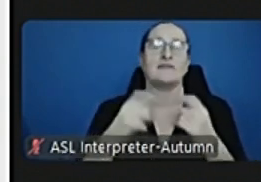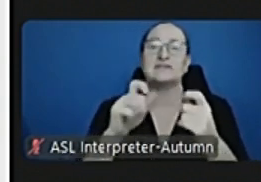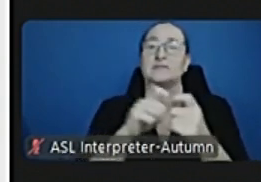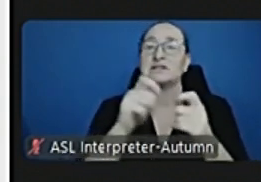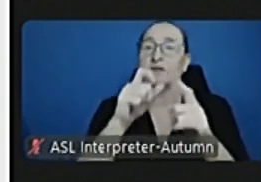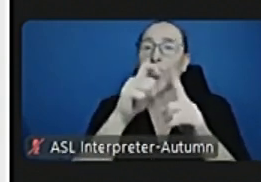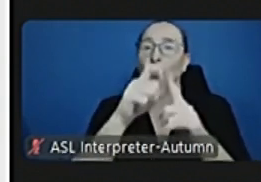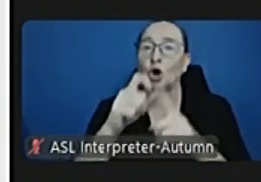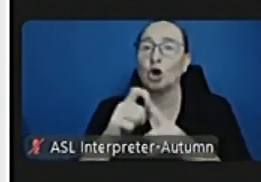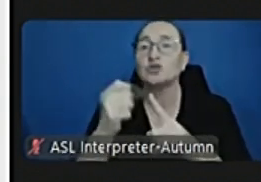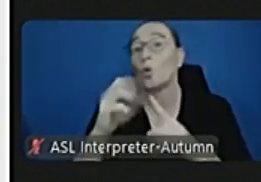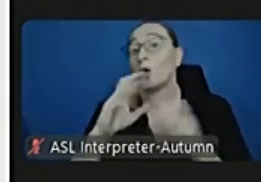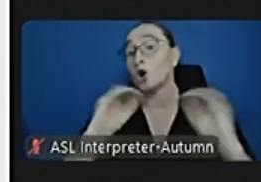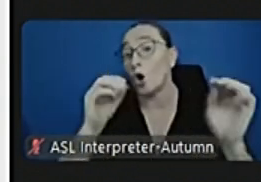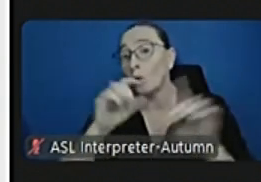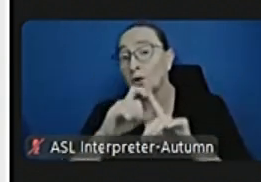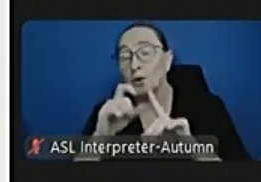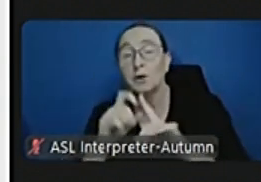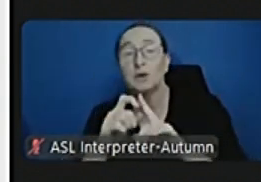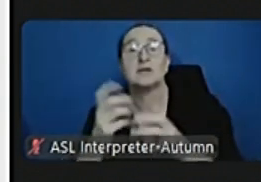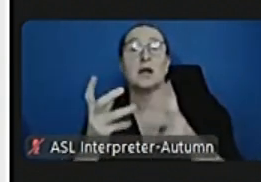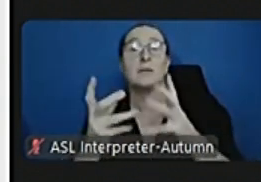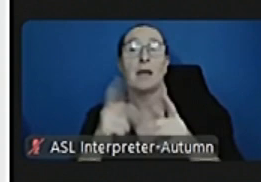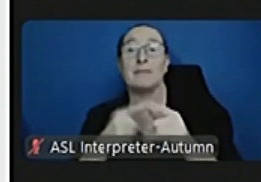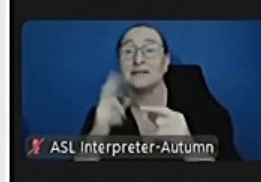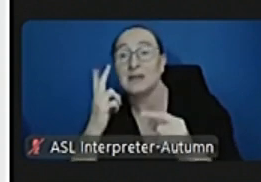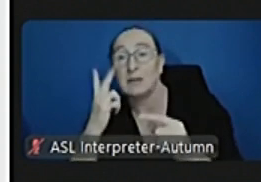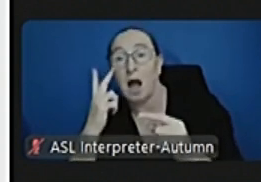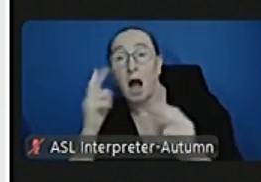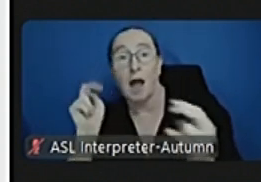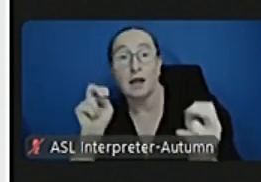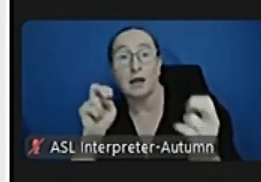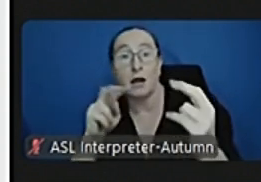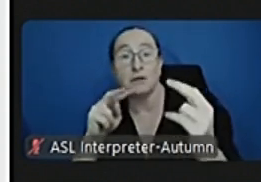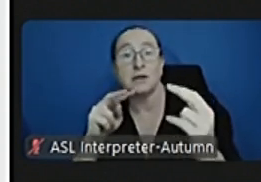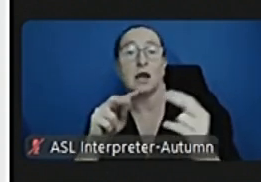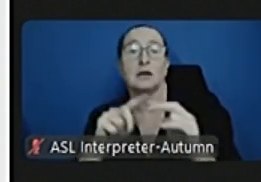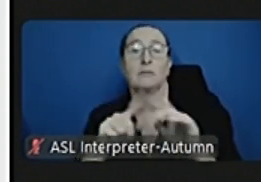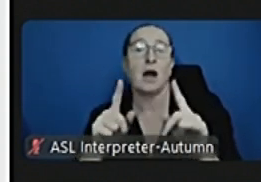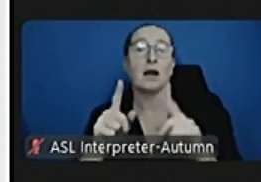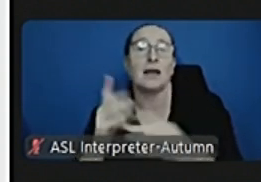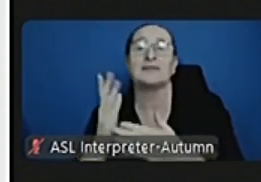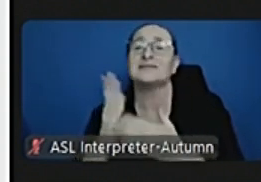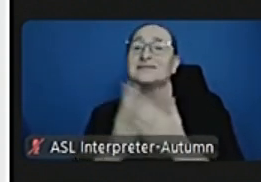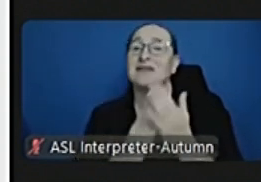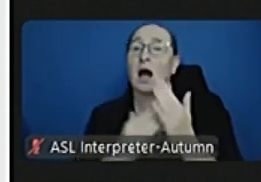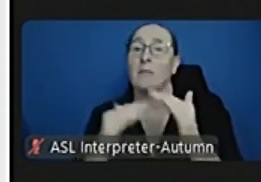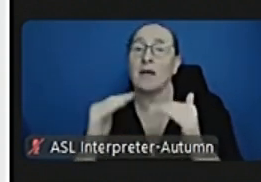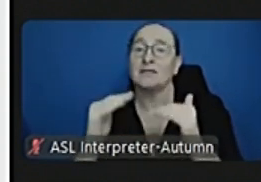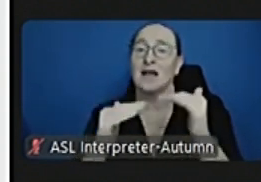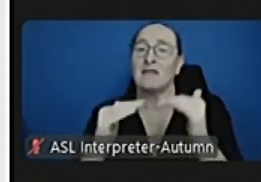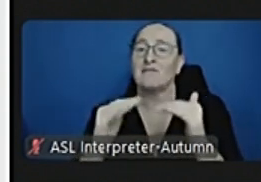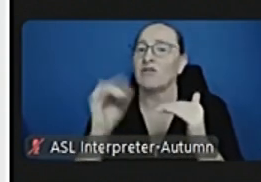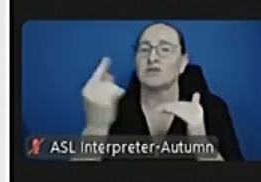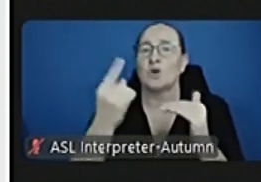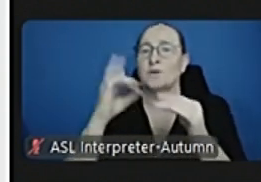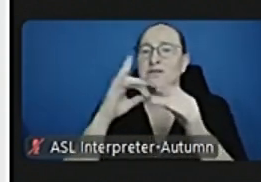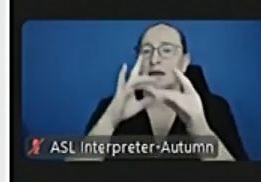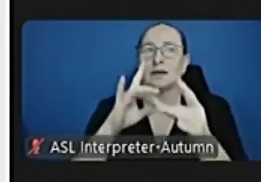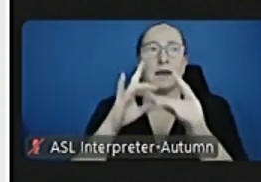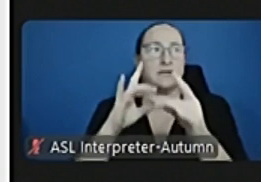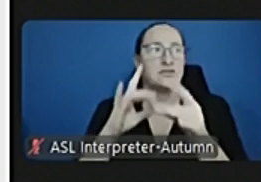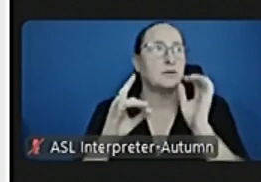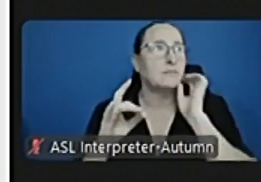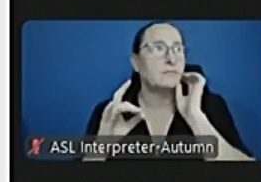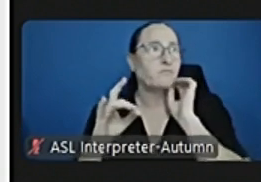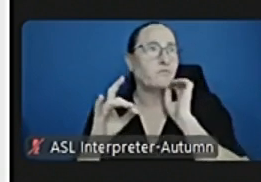words at all, maybe some eye contact, but at some level, there's always that connection.